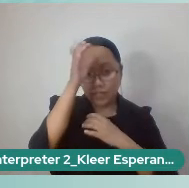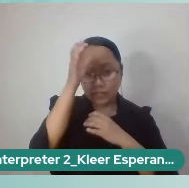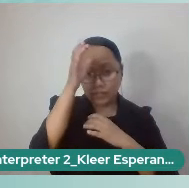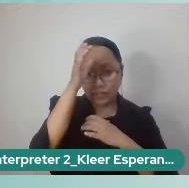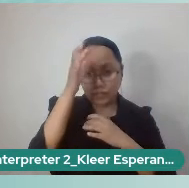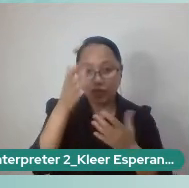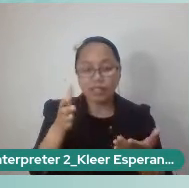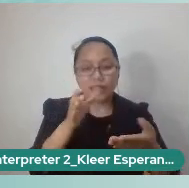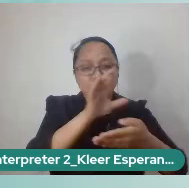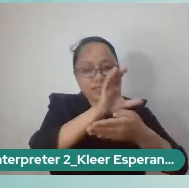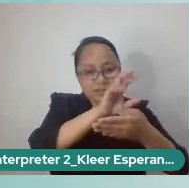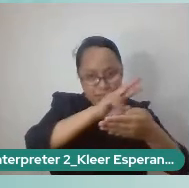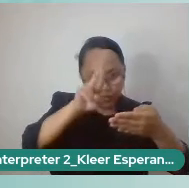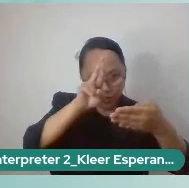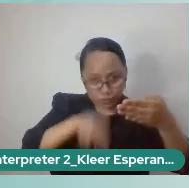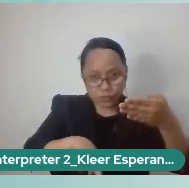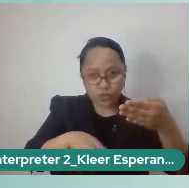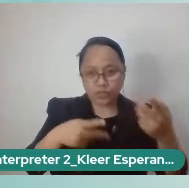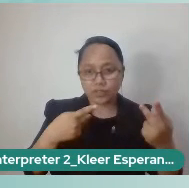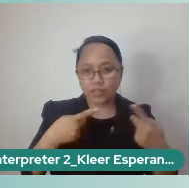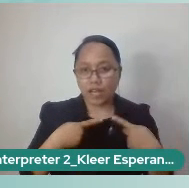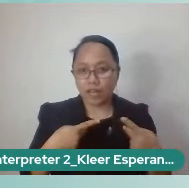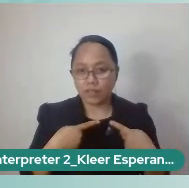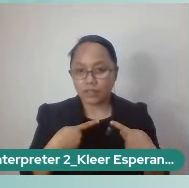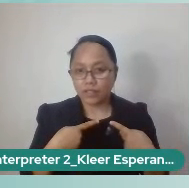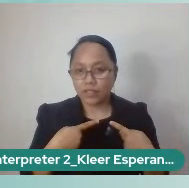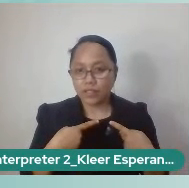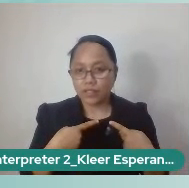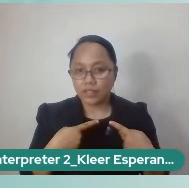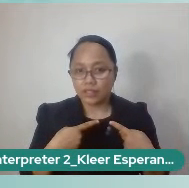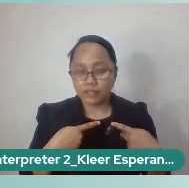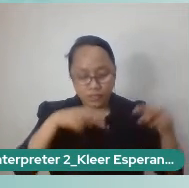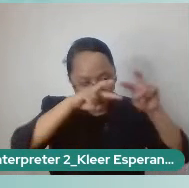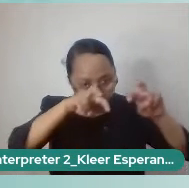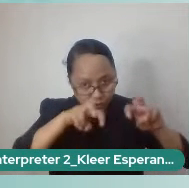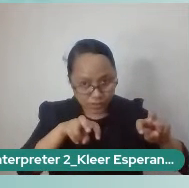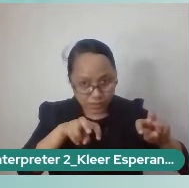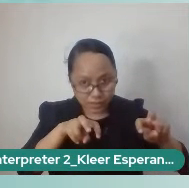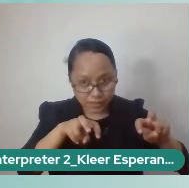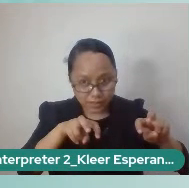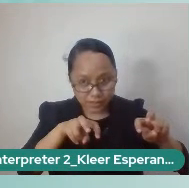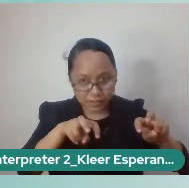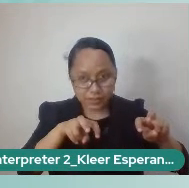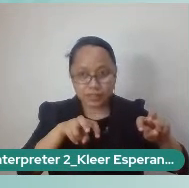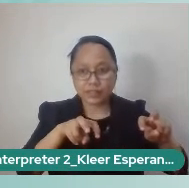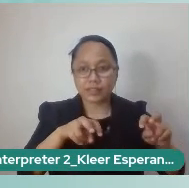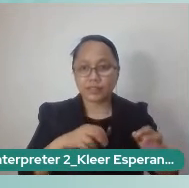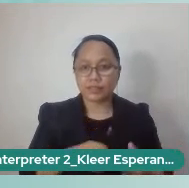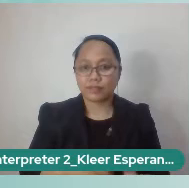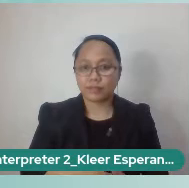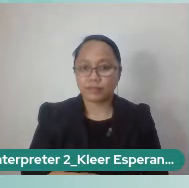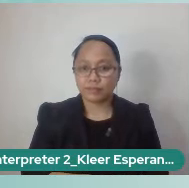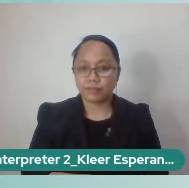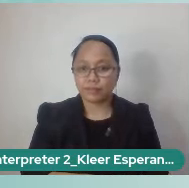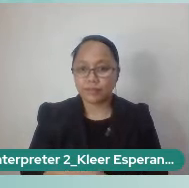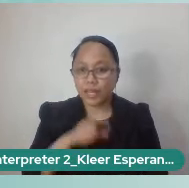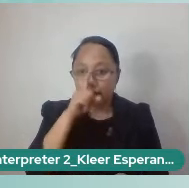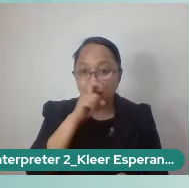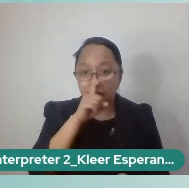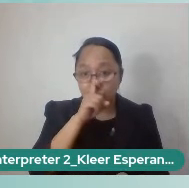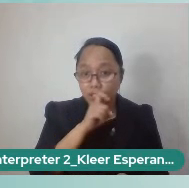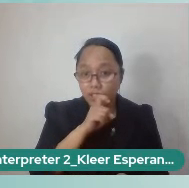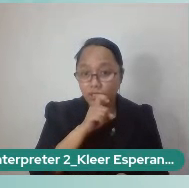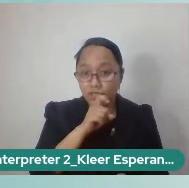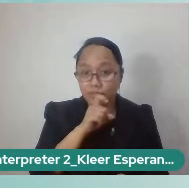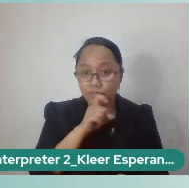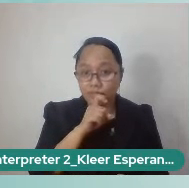country with a well-controlled cytological screening program, well quality assured, etc., we showed that further